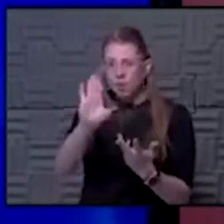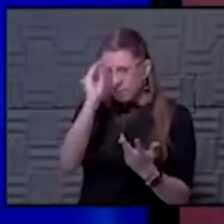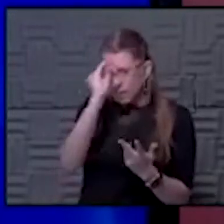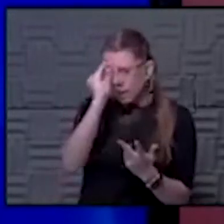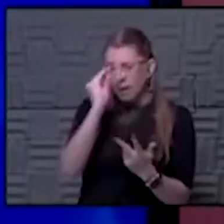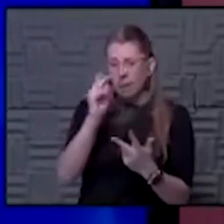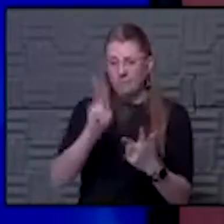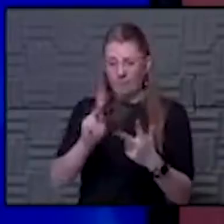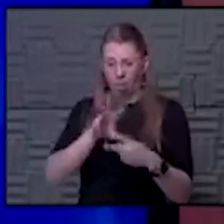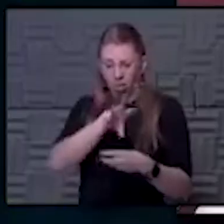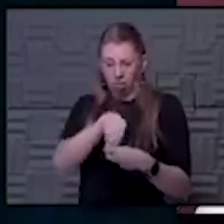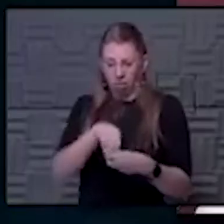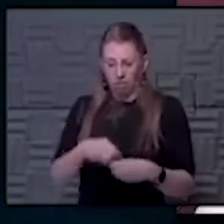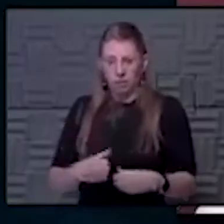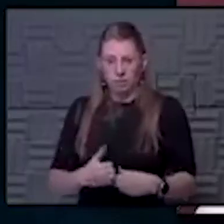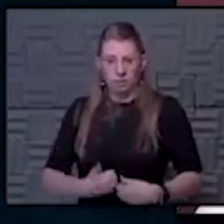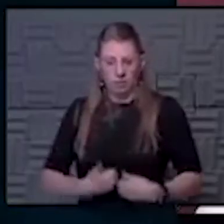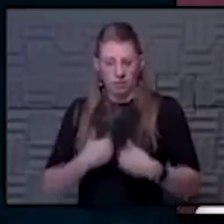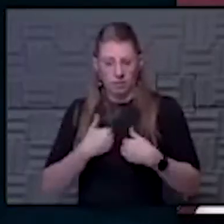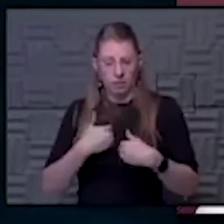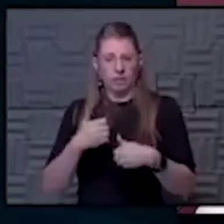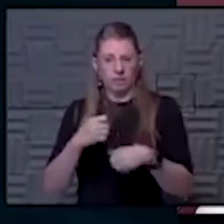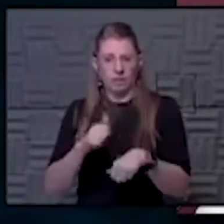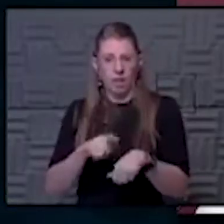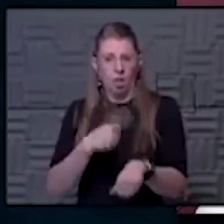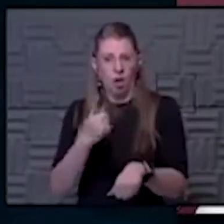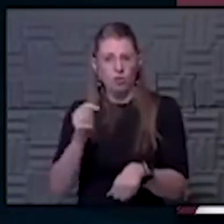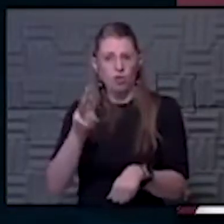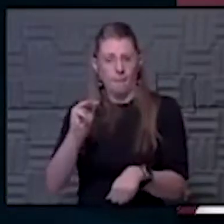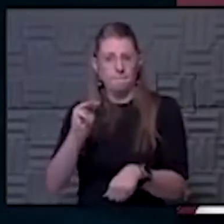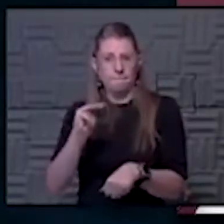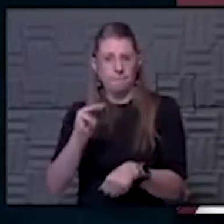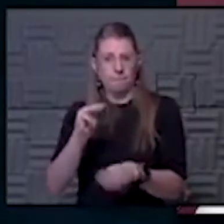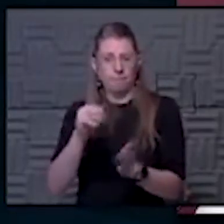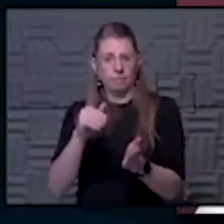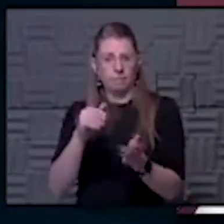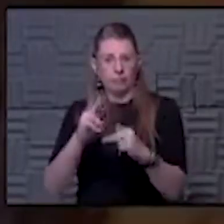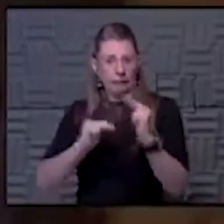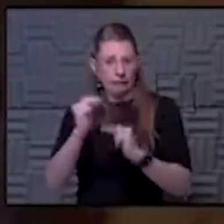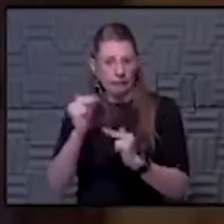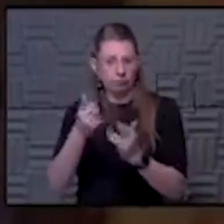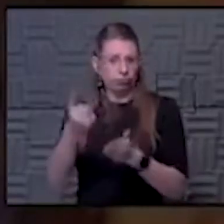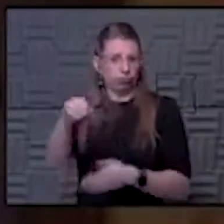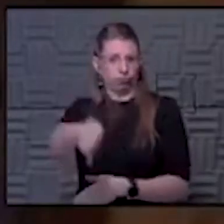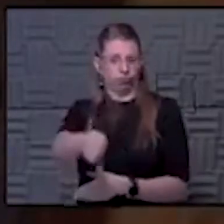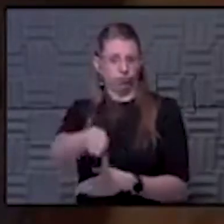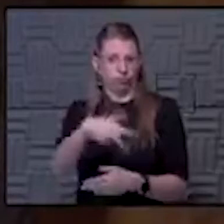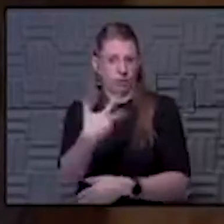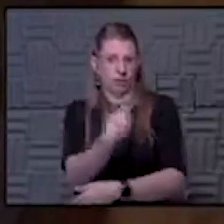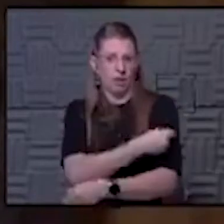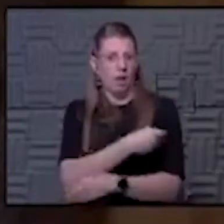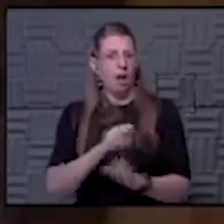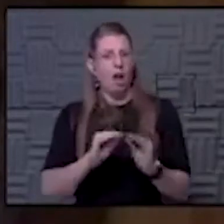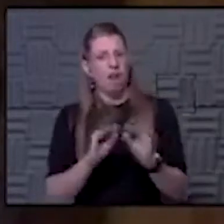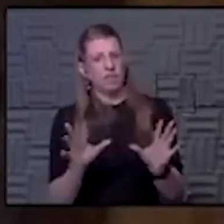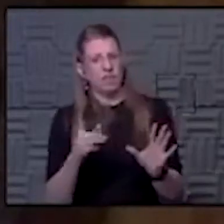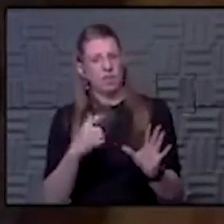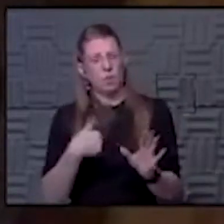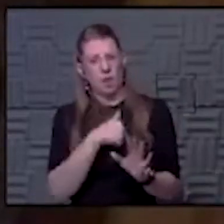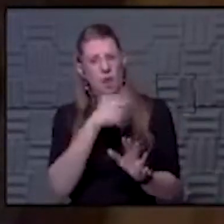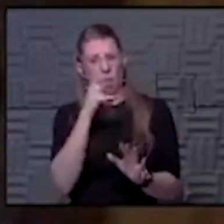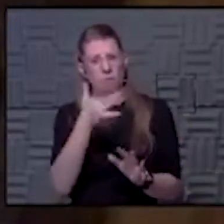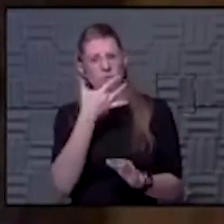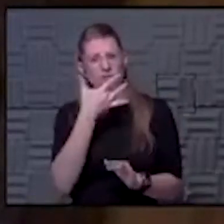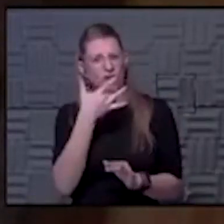long-term care facility who turned down getting the vaccine? Well, obviously, we would prefer that they not